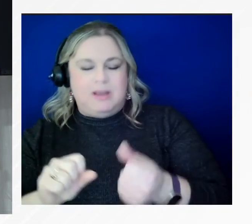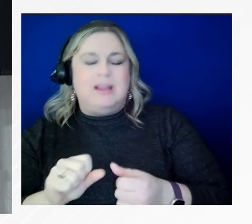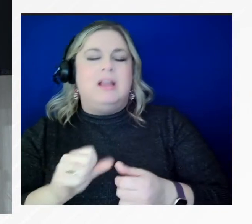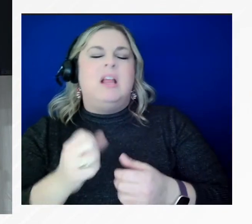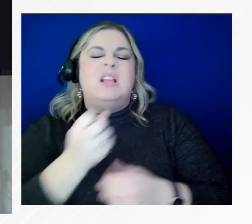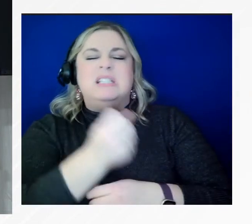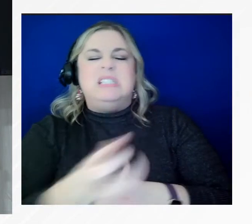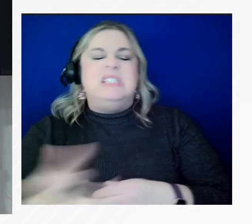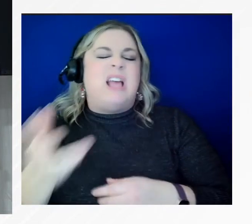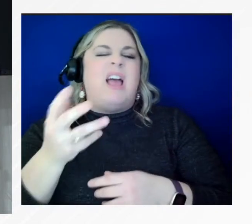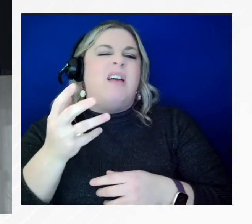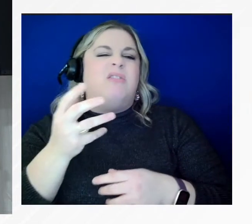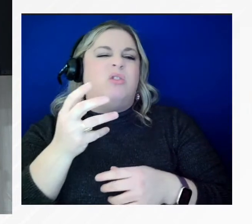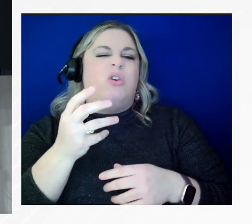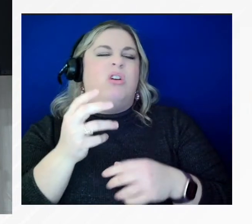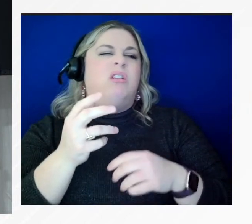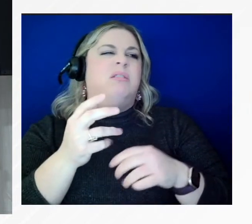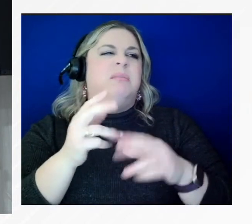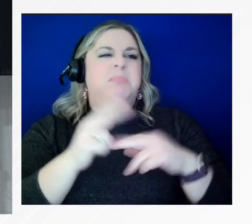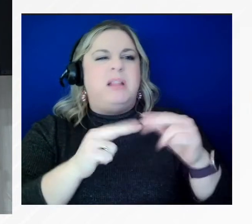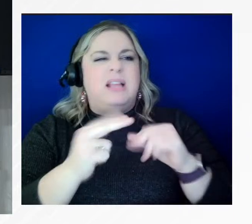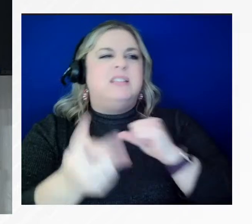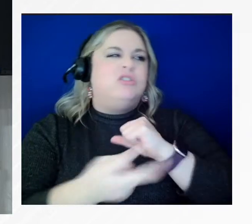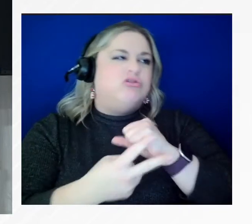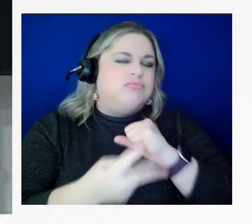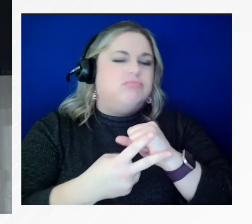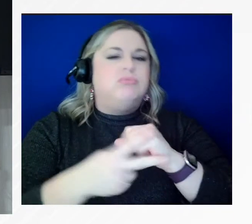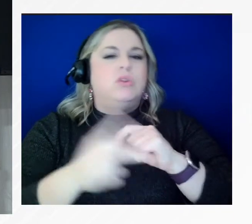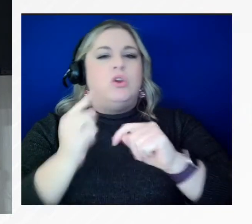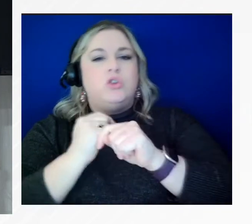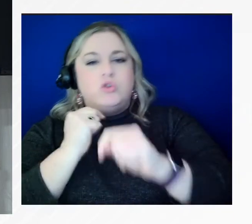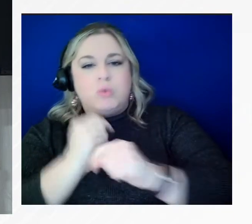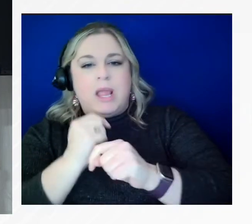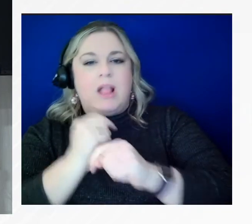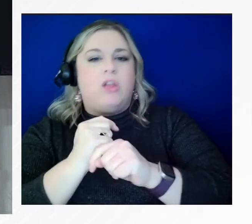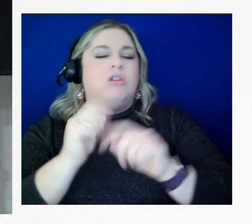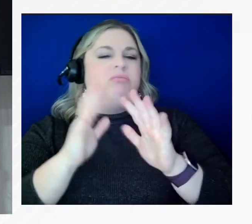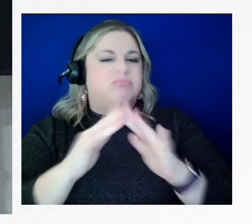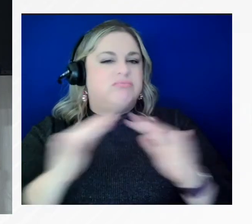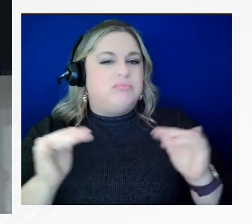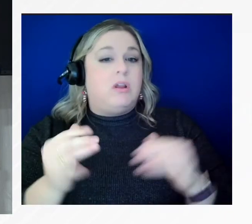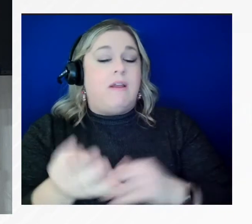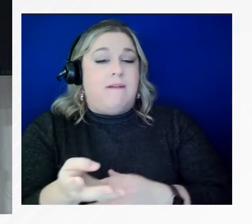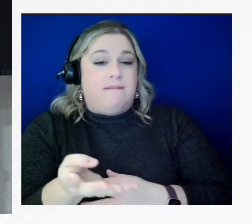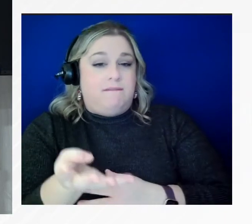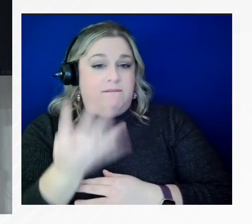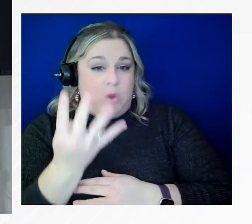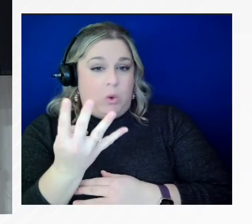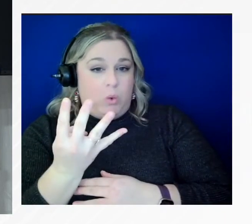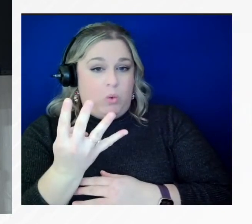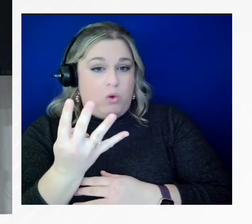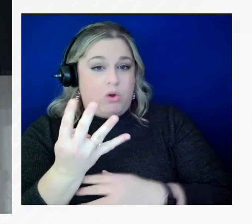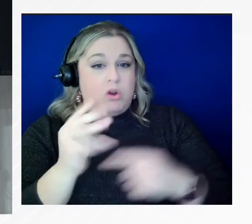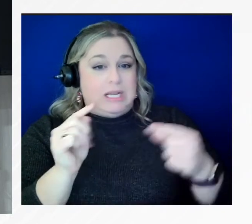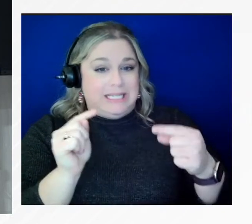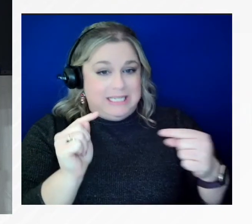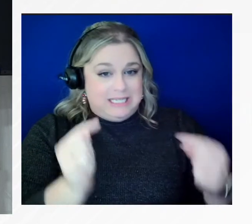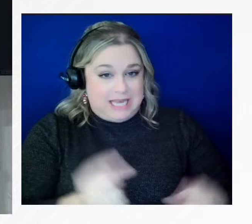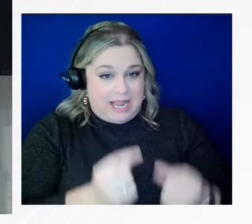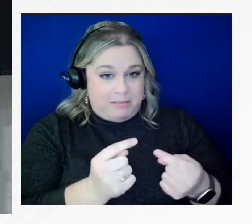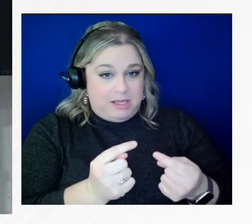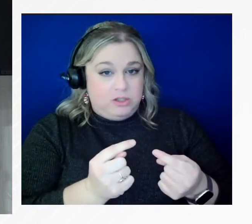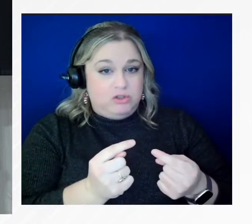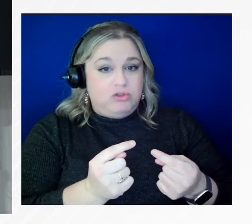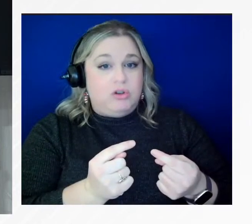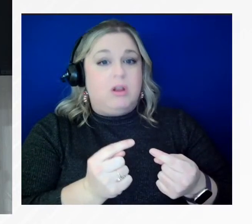attached, storage facilities, trailers. We've assessed that 4 have been damaged and 11 were destroyed.